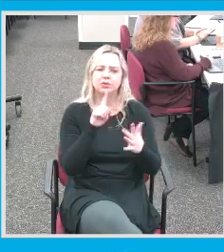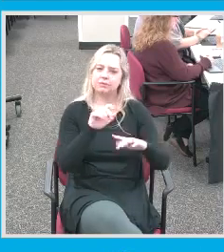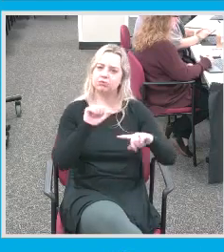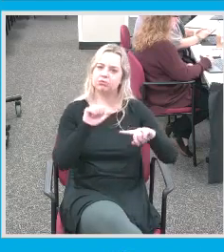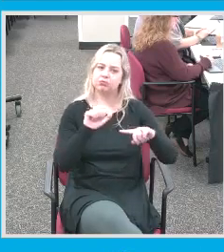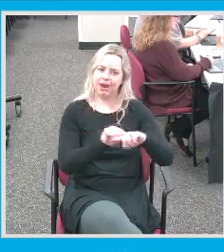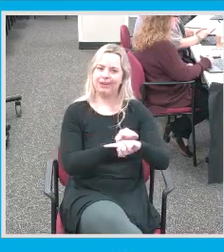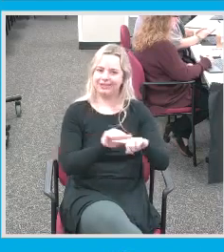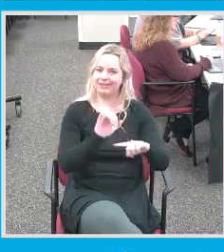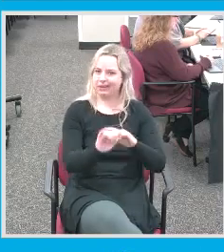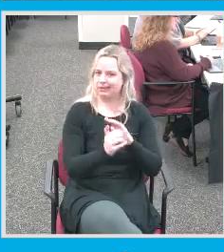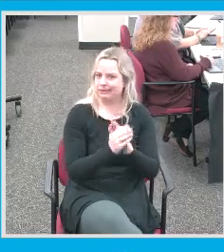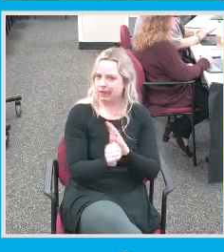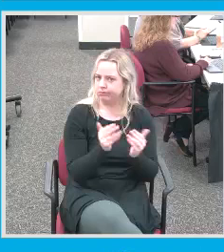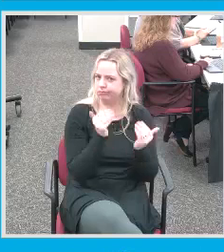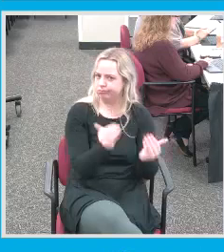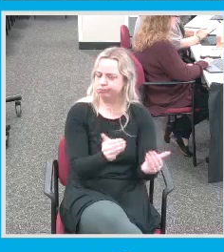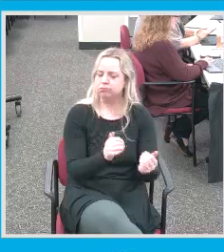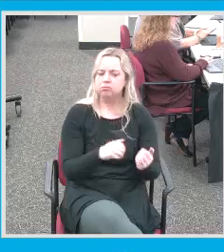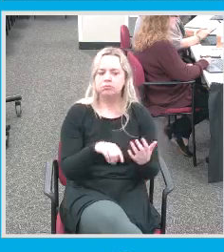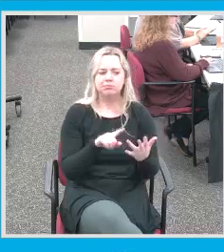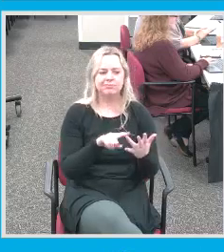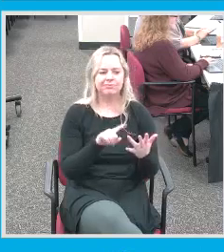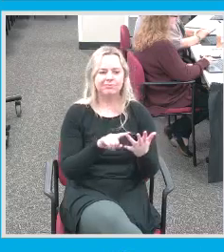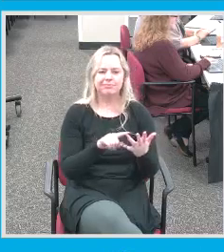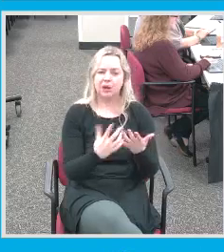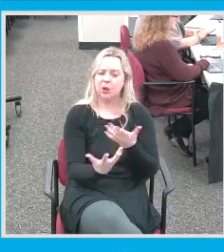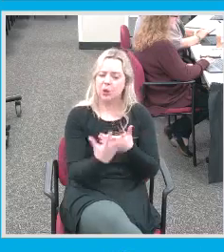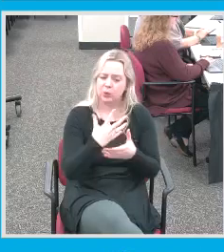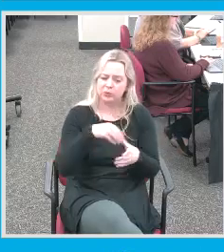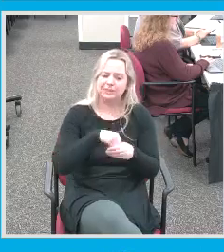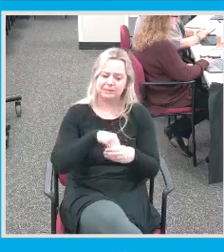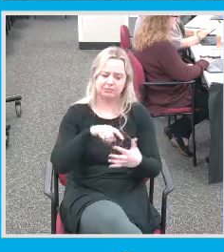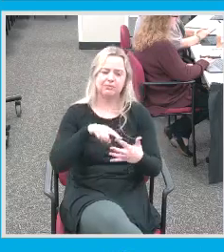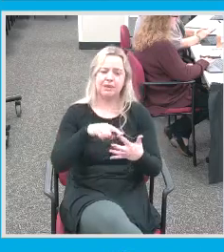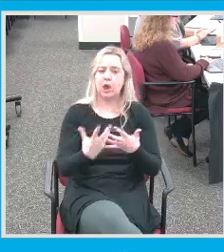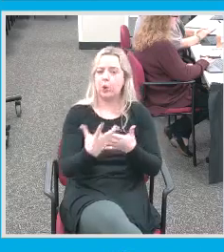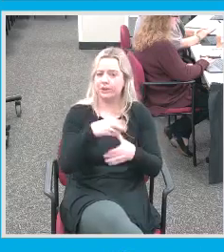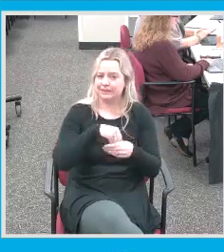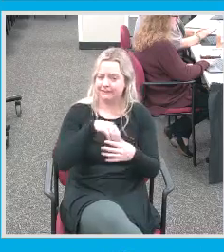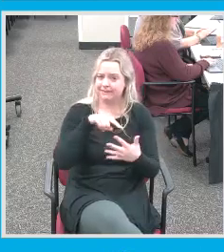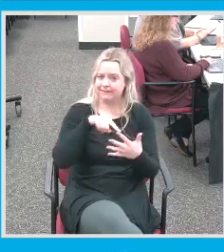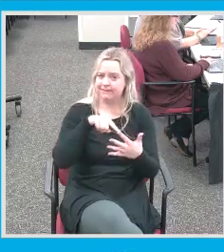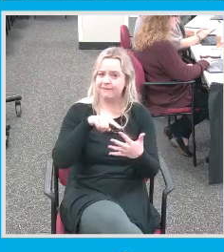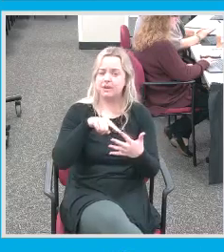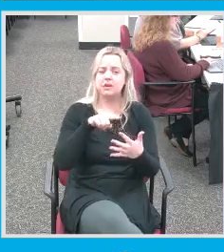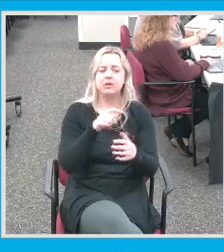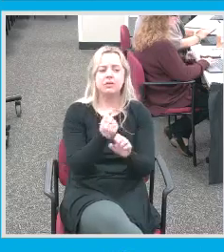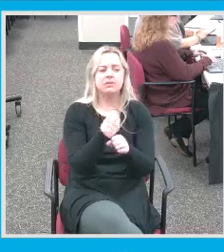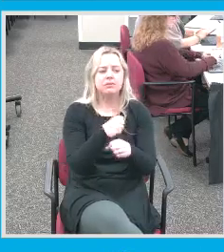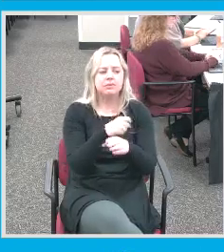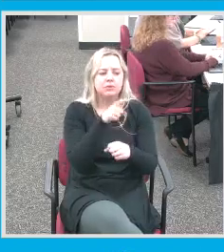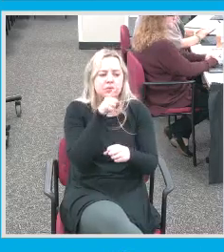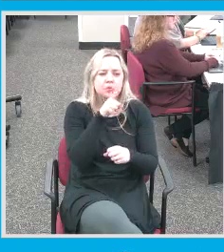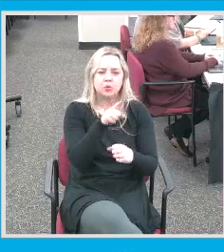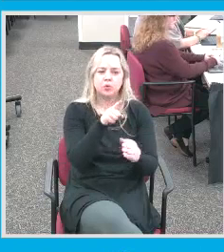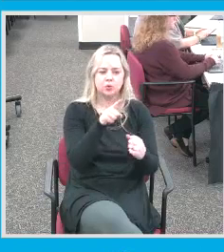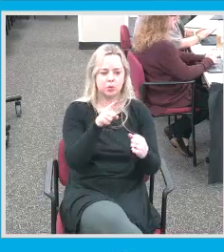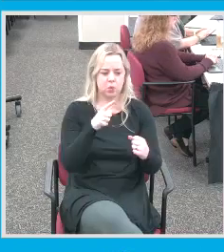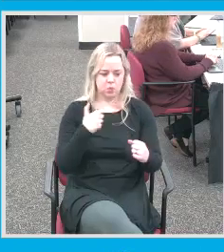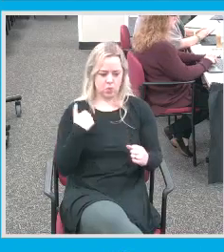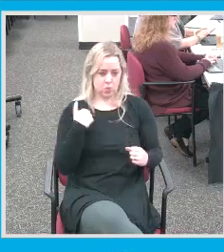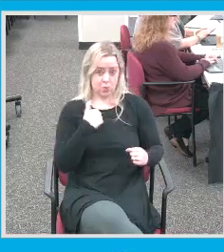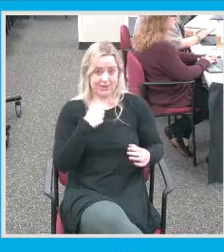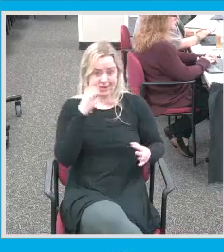they've learned. It's inclusive, making sure that we have shared decision-making, that we're not making decisions about kids